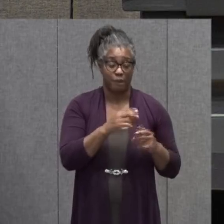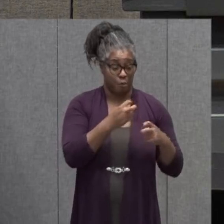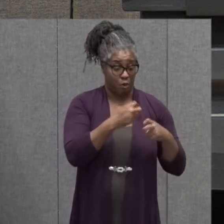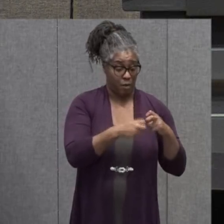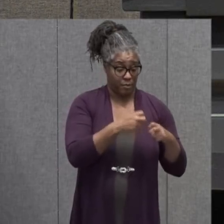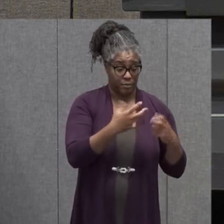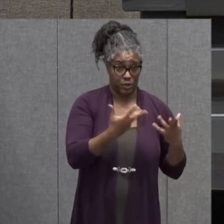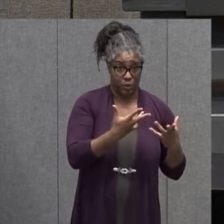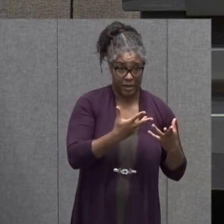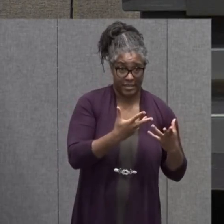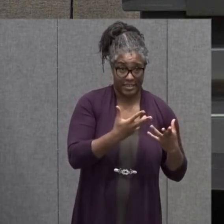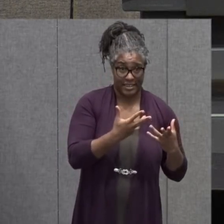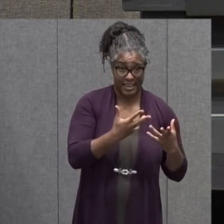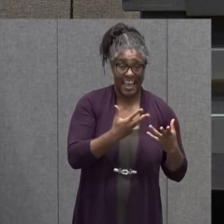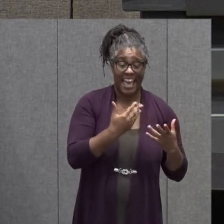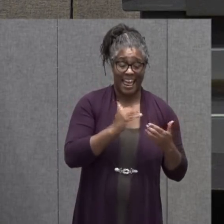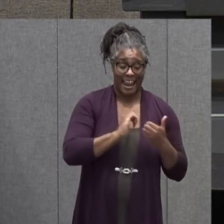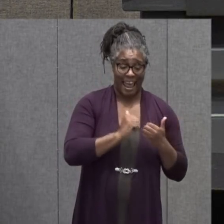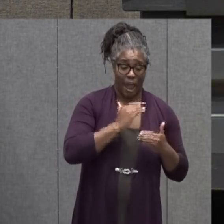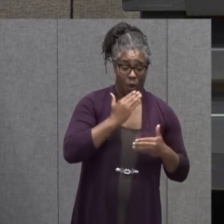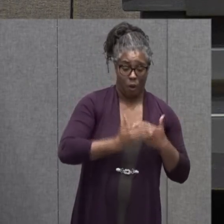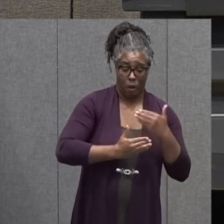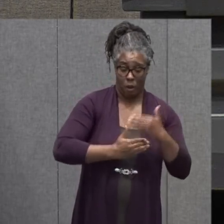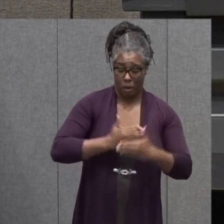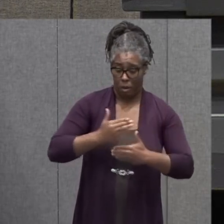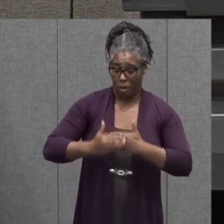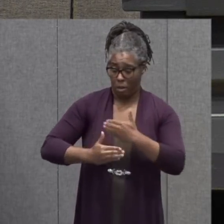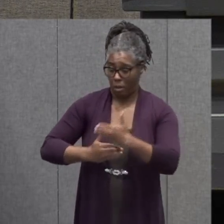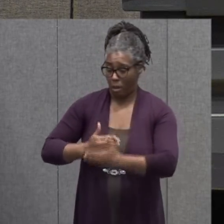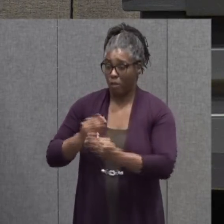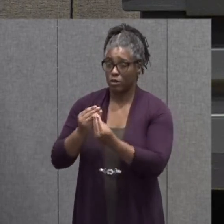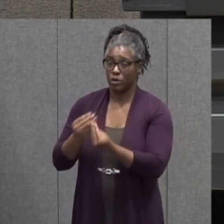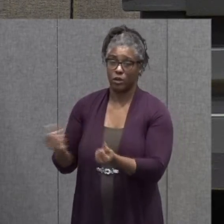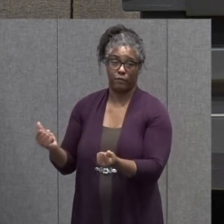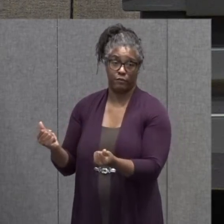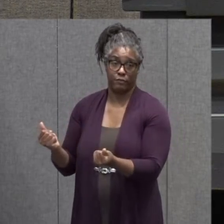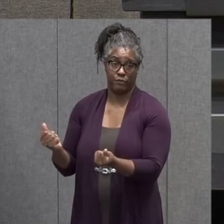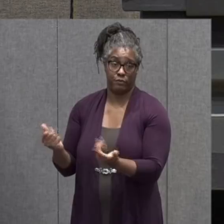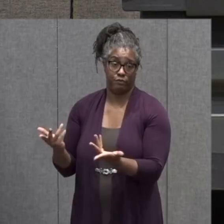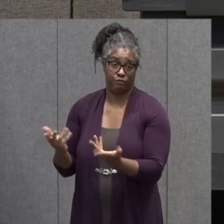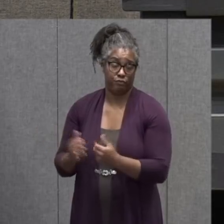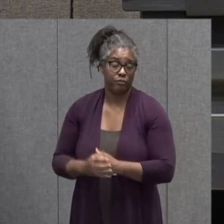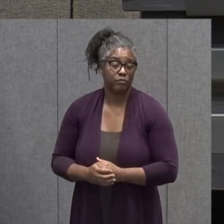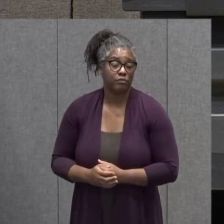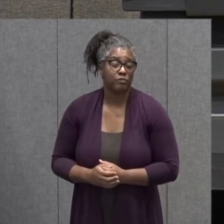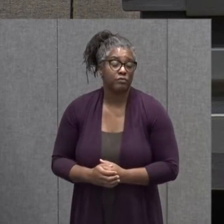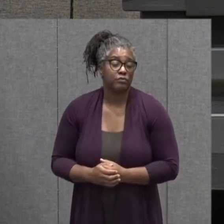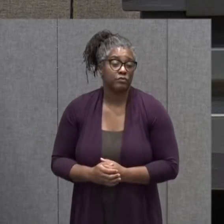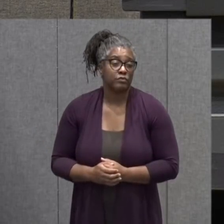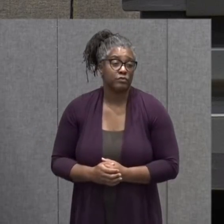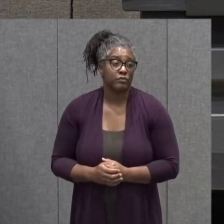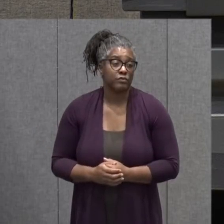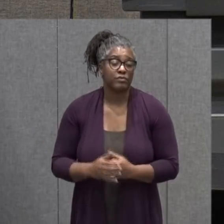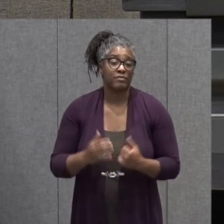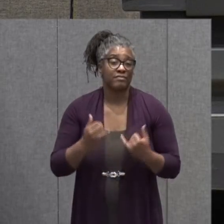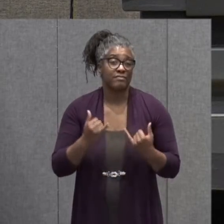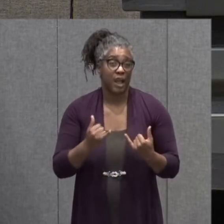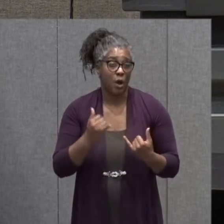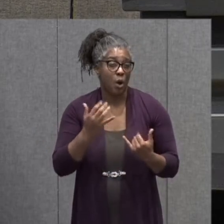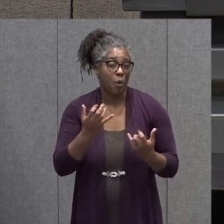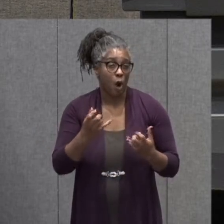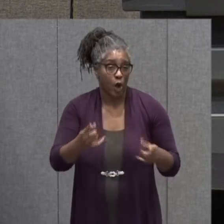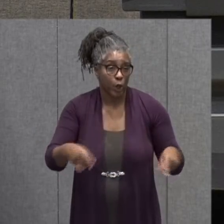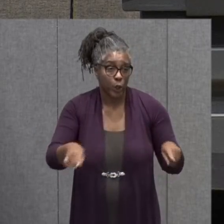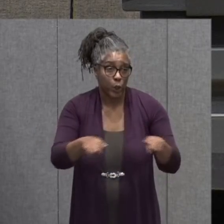problem? Now, I want you guys to pay attention as I read this story to something very, very important. This